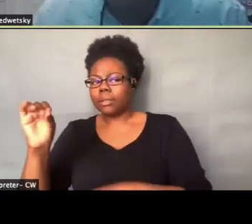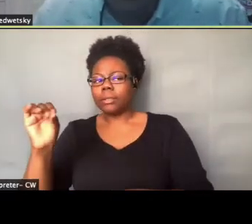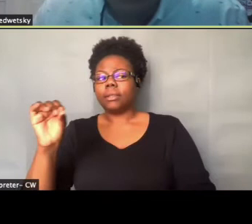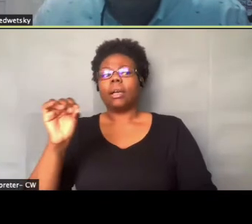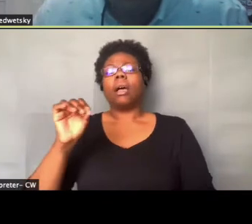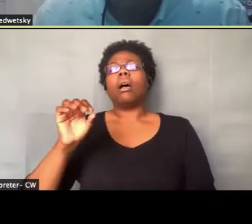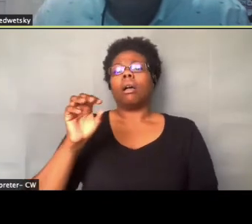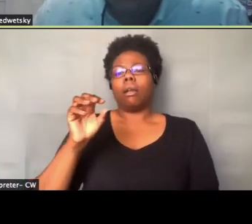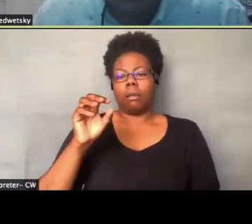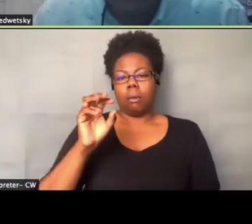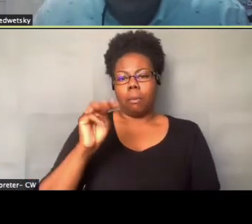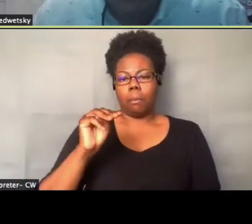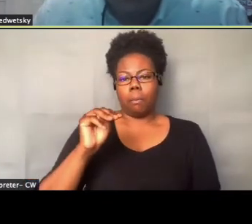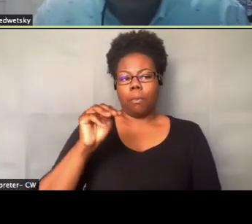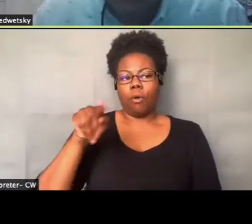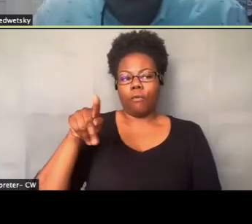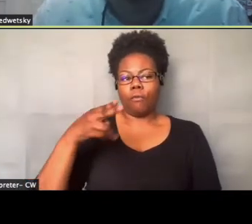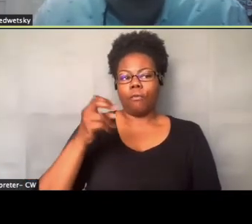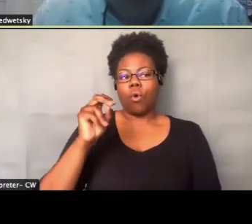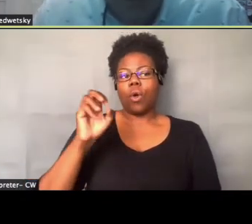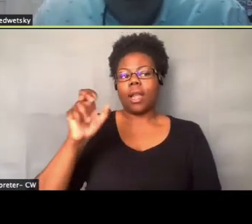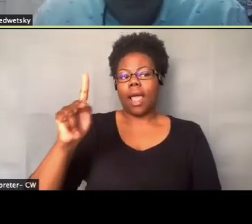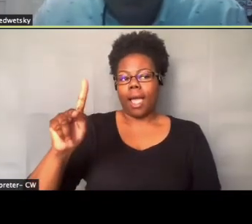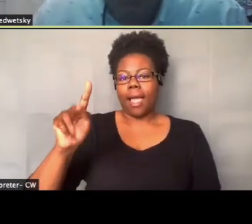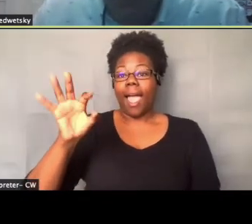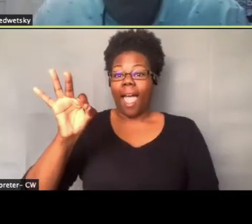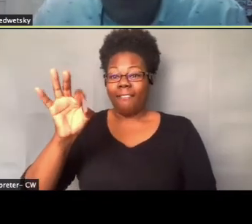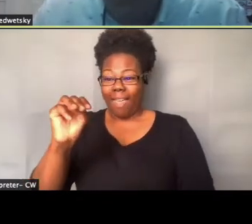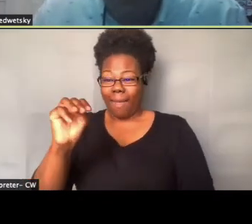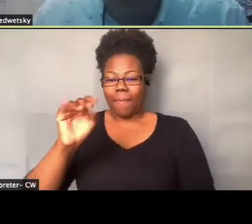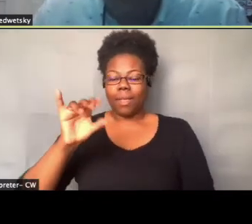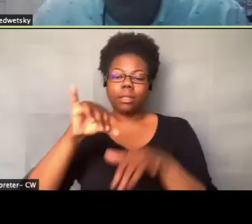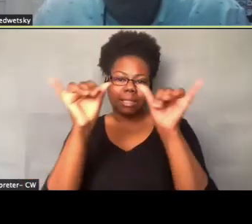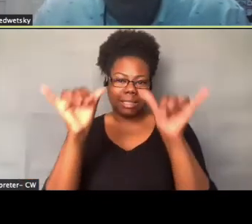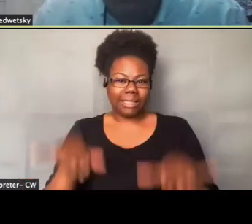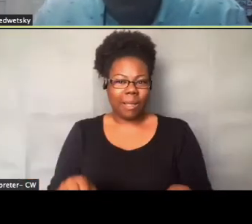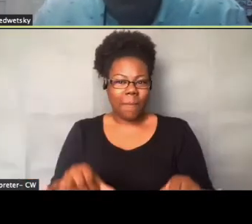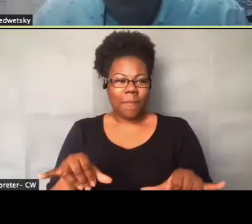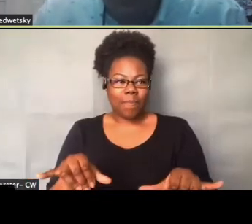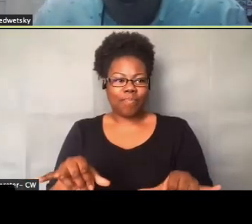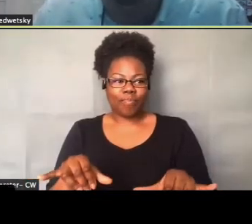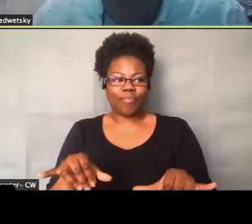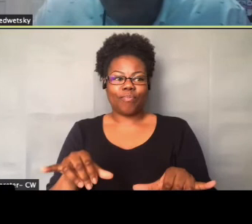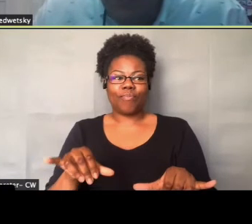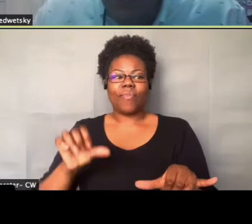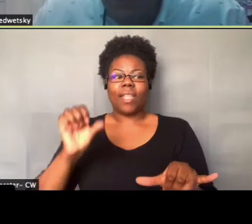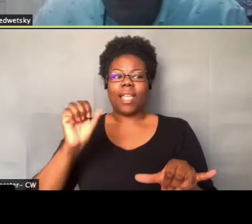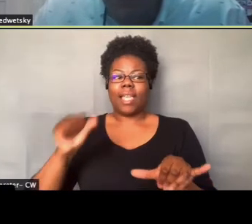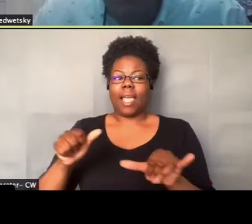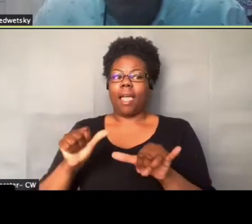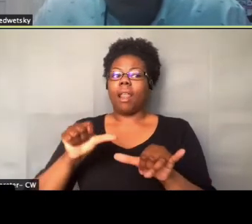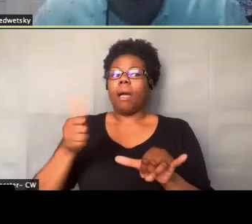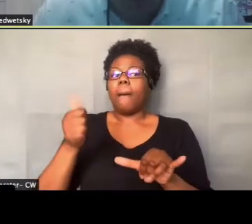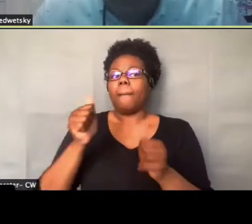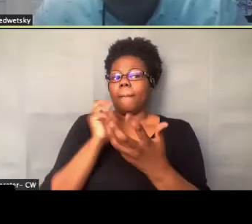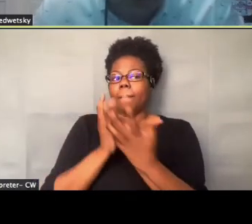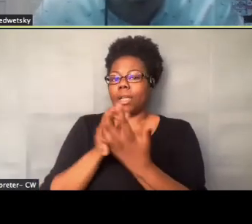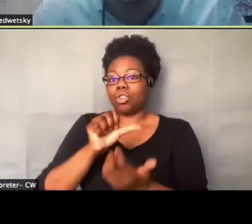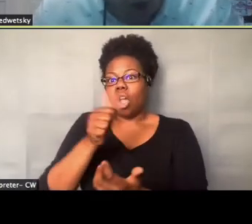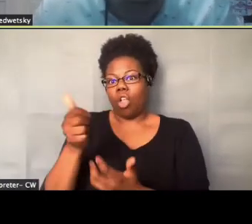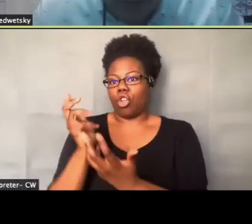radio compatible. Now the radio pen has 3 manual microphone modes on it: omni,